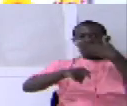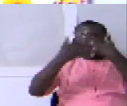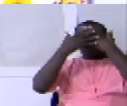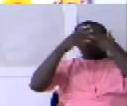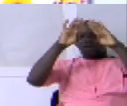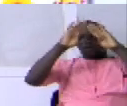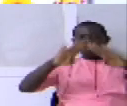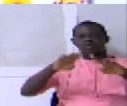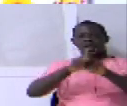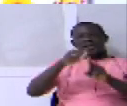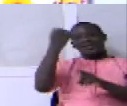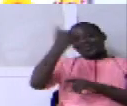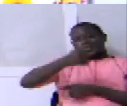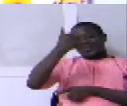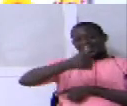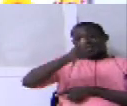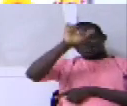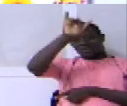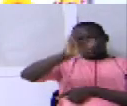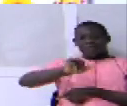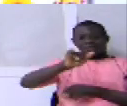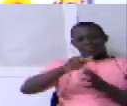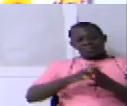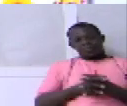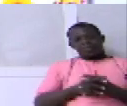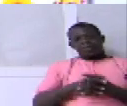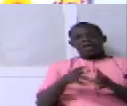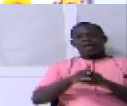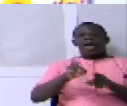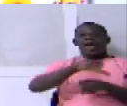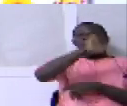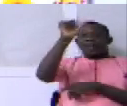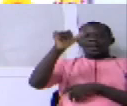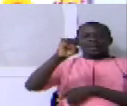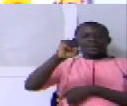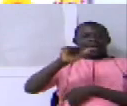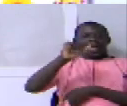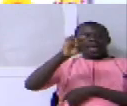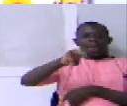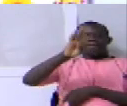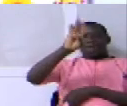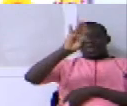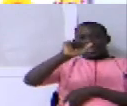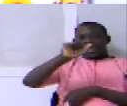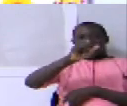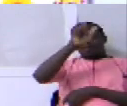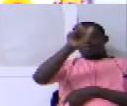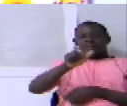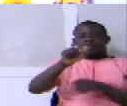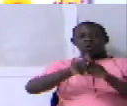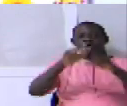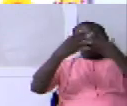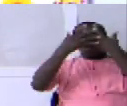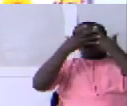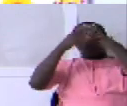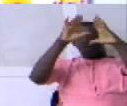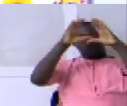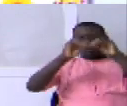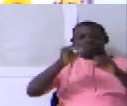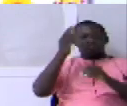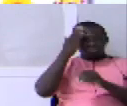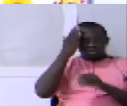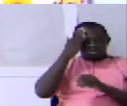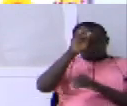woro ayokele kasola saing. And Samba Doroba is a person who is been known by officers and prisoners to